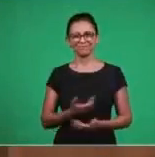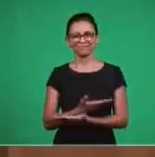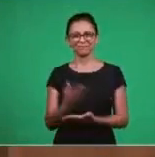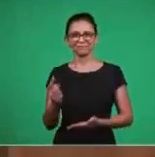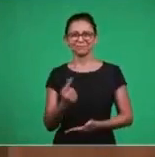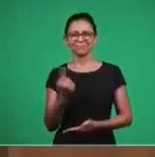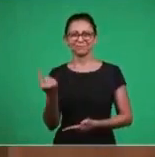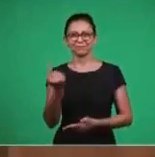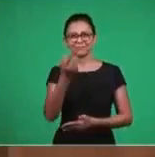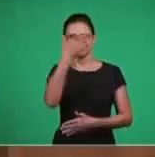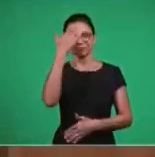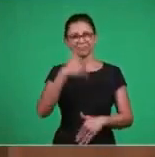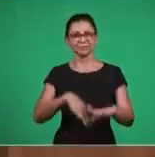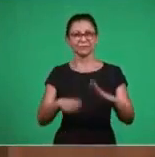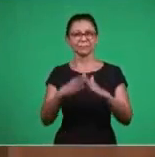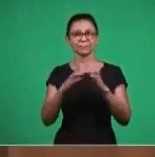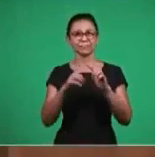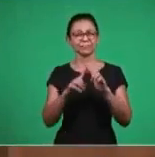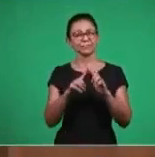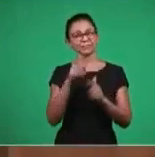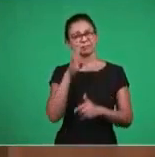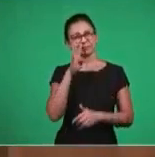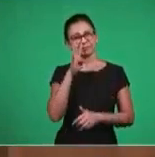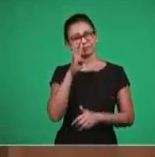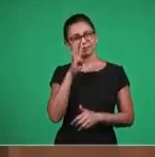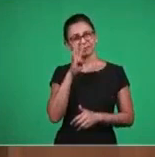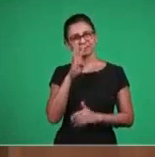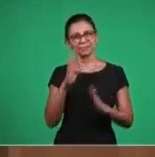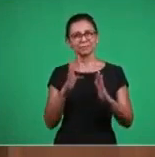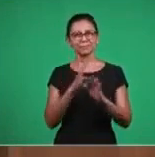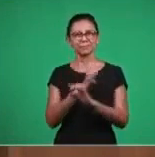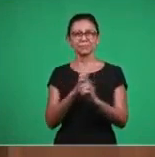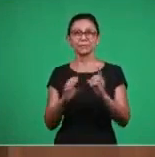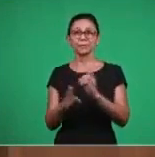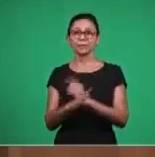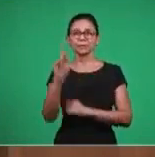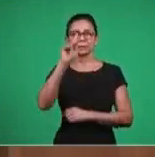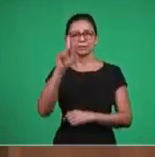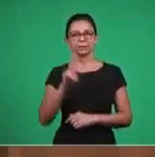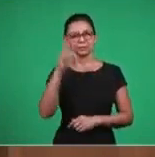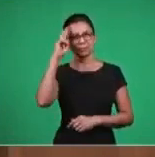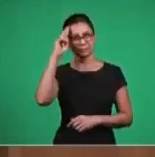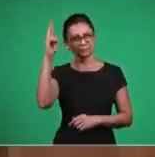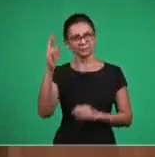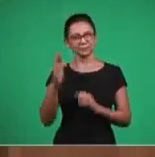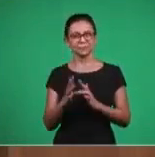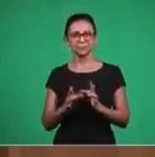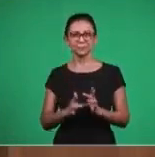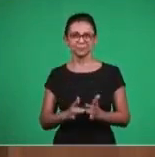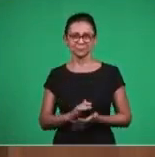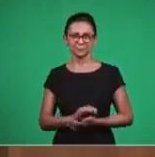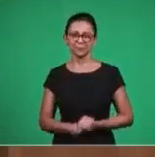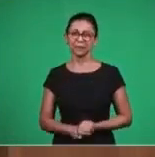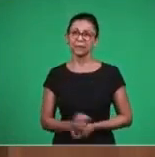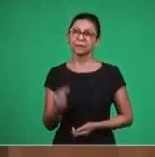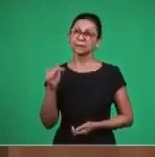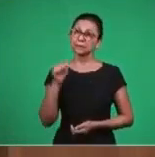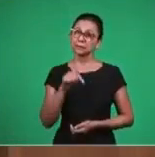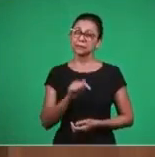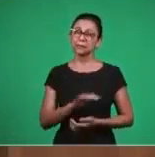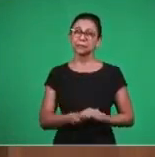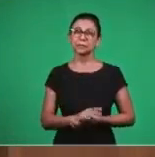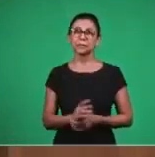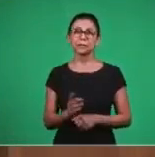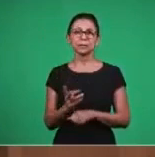We greet every church that is following with us this Sunday school with the peace of the Lord Jesus. We're